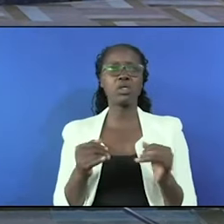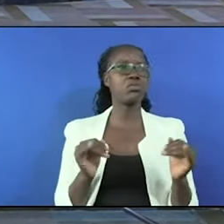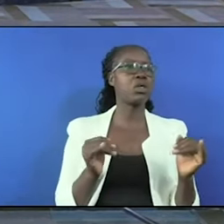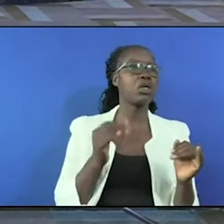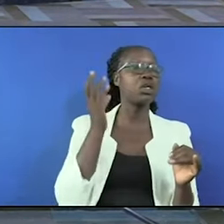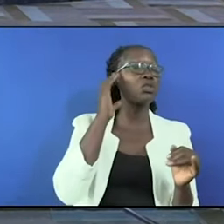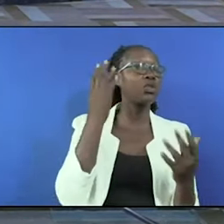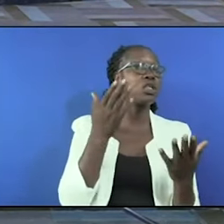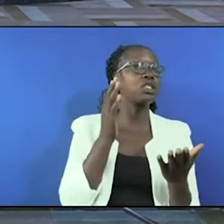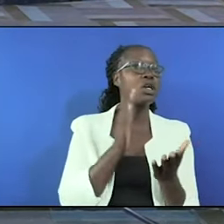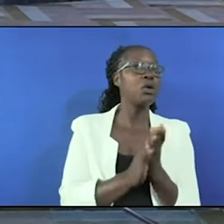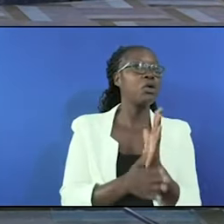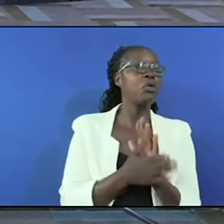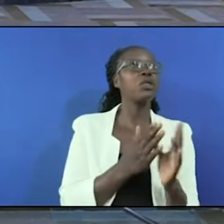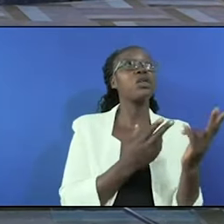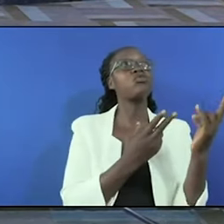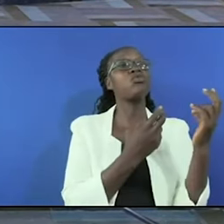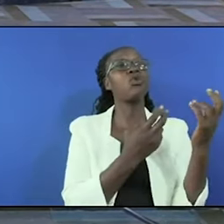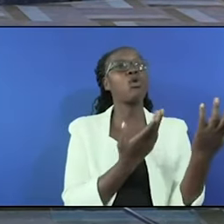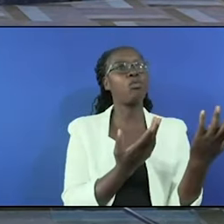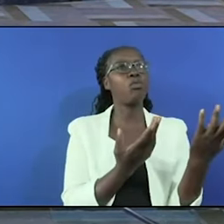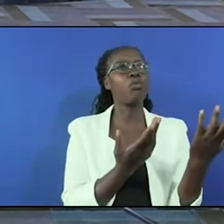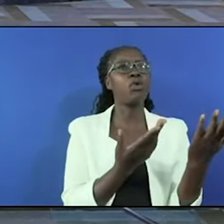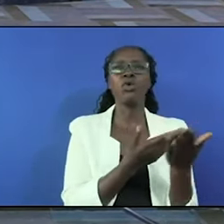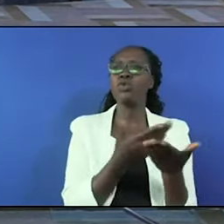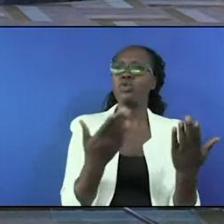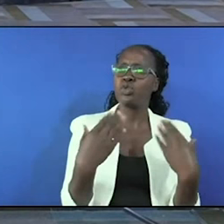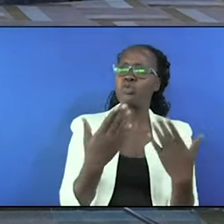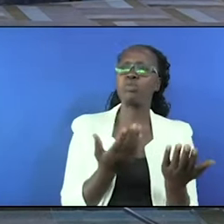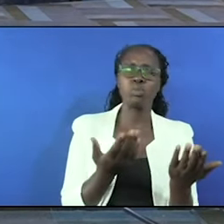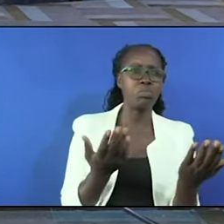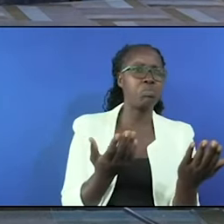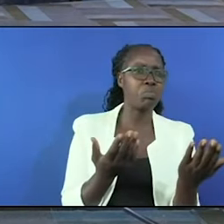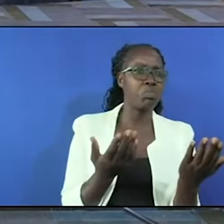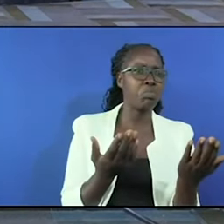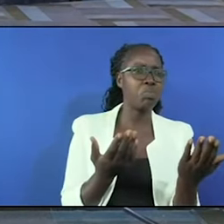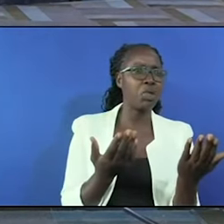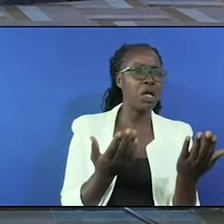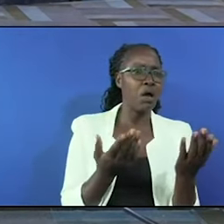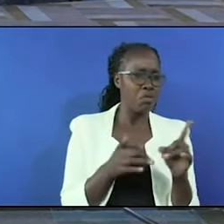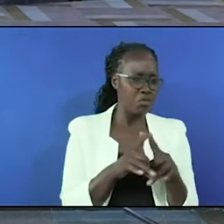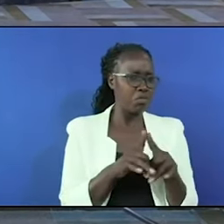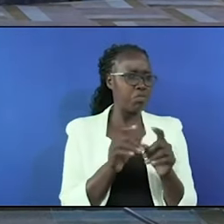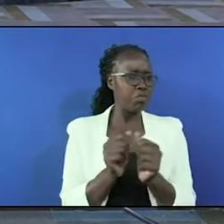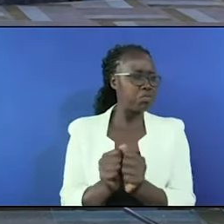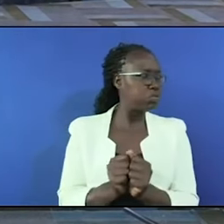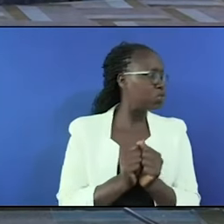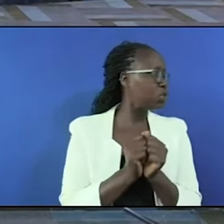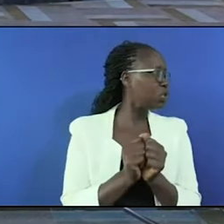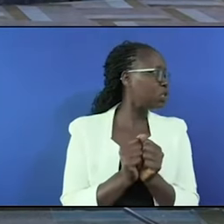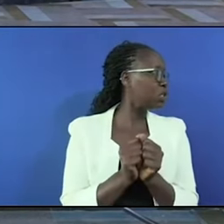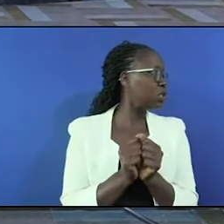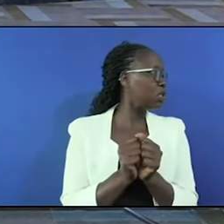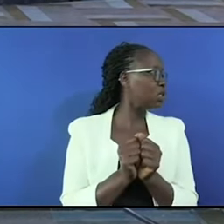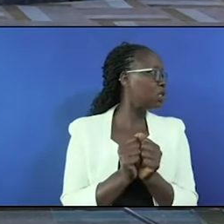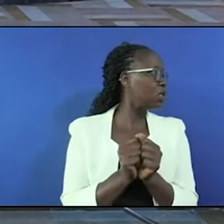College without hope. You people had to decide to put money together